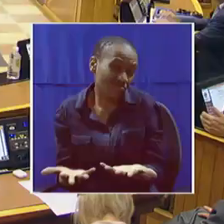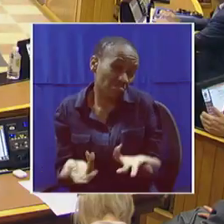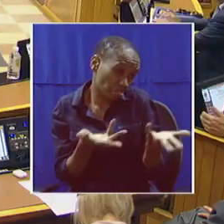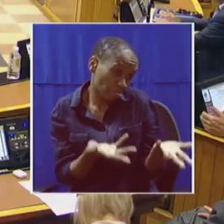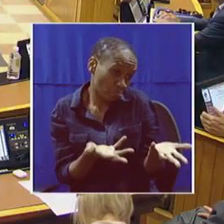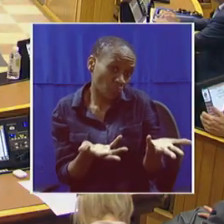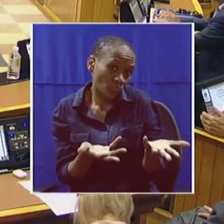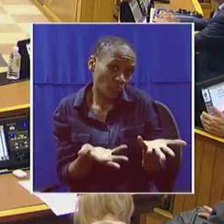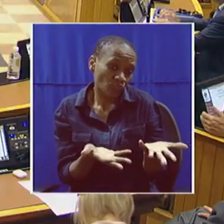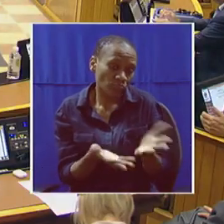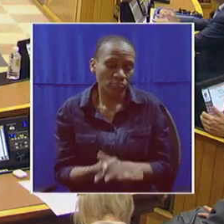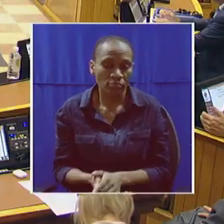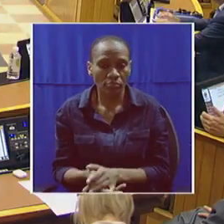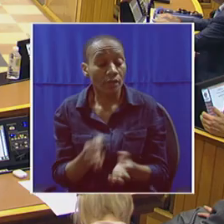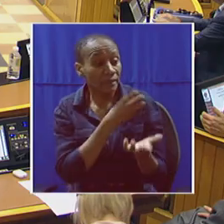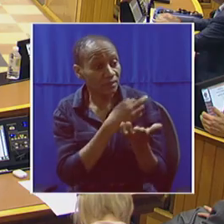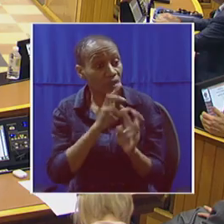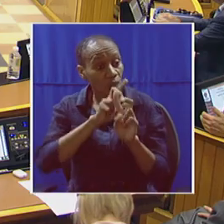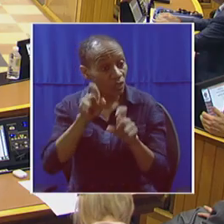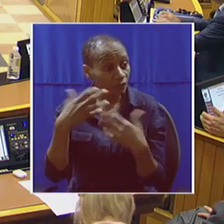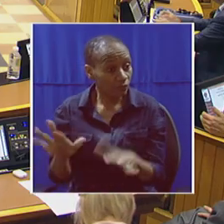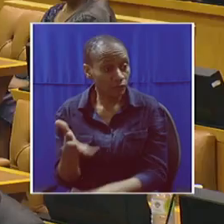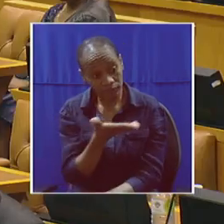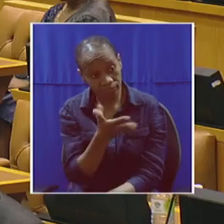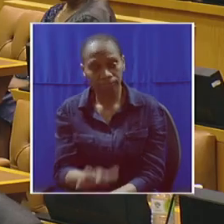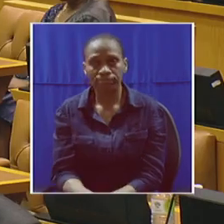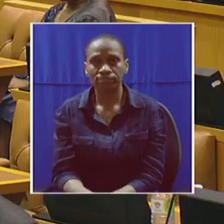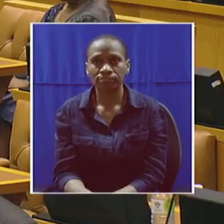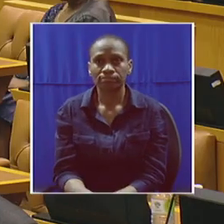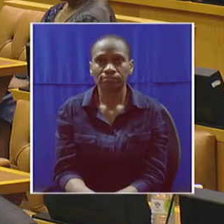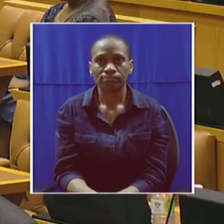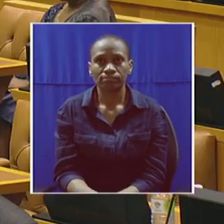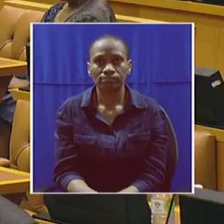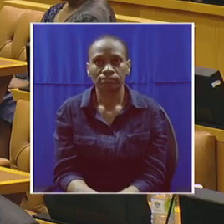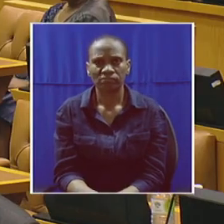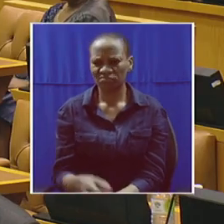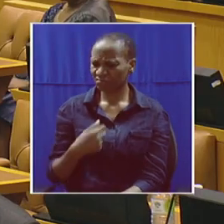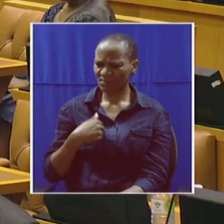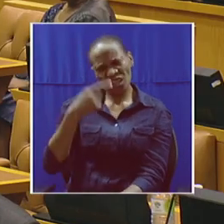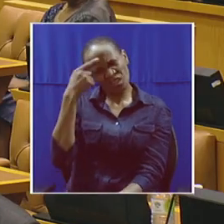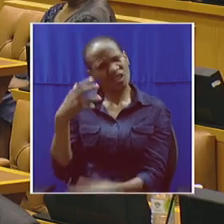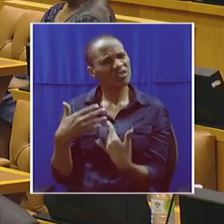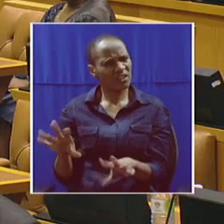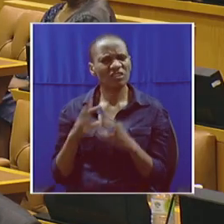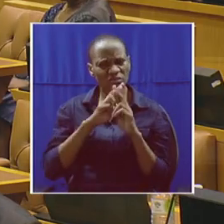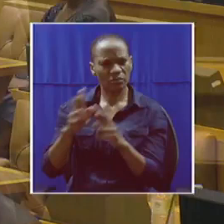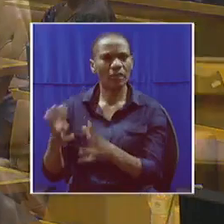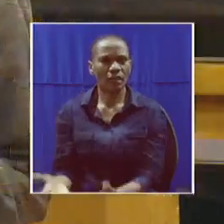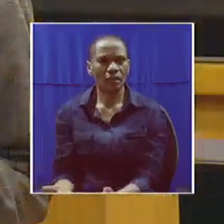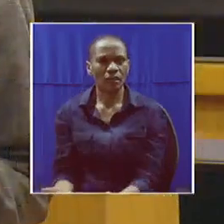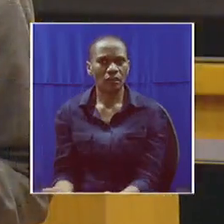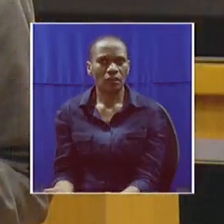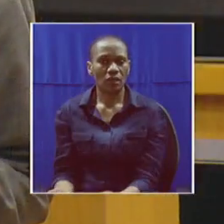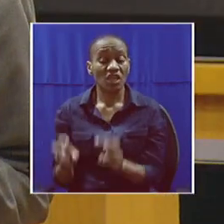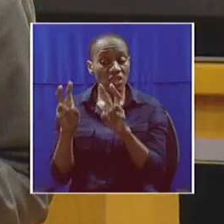leaves that is the question honorable Minister I think I've answered honorable speaker this matter